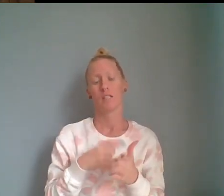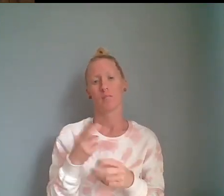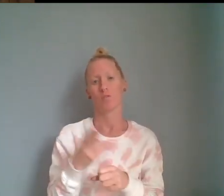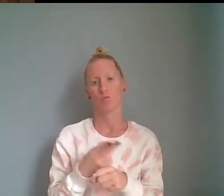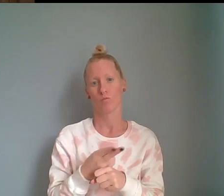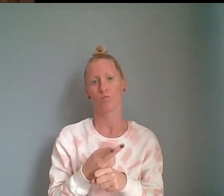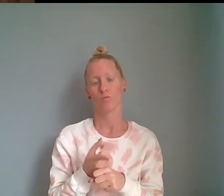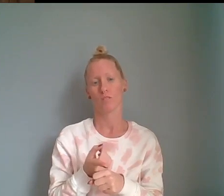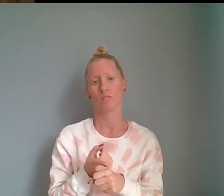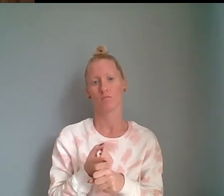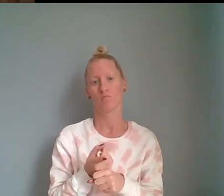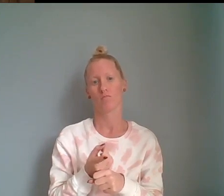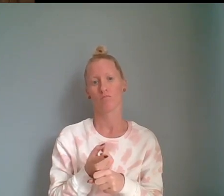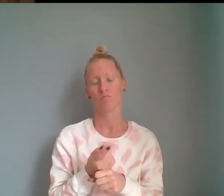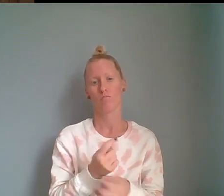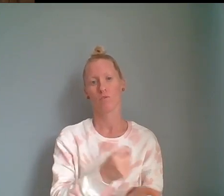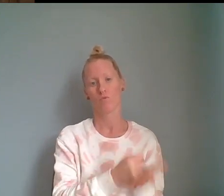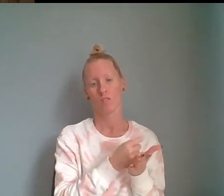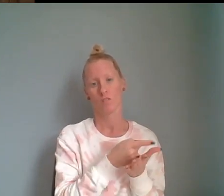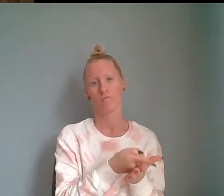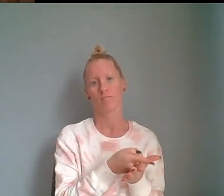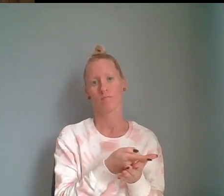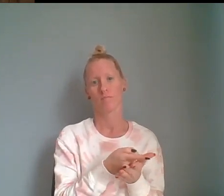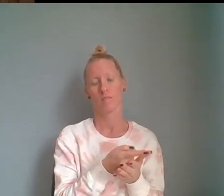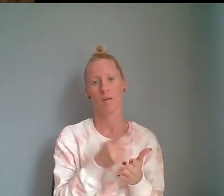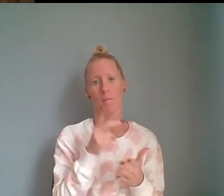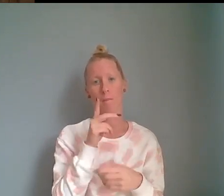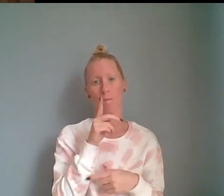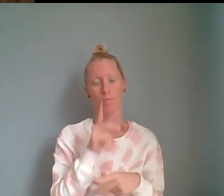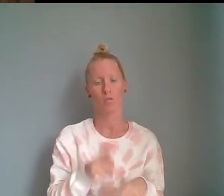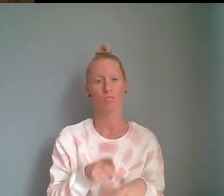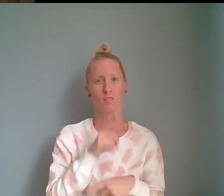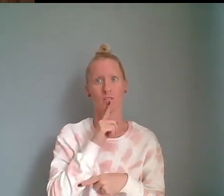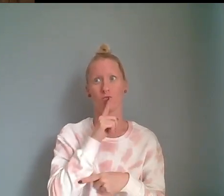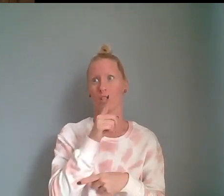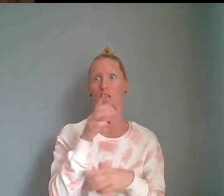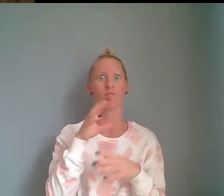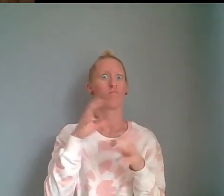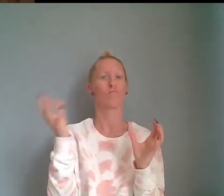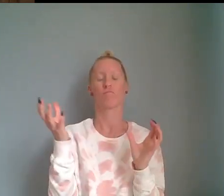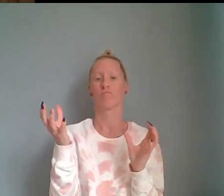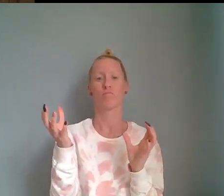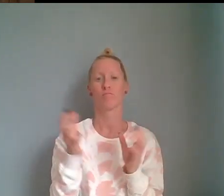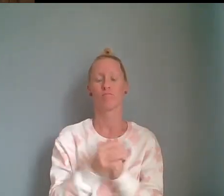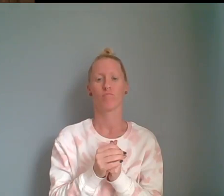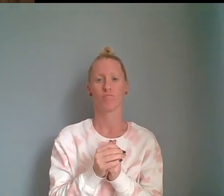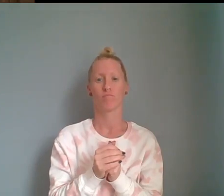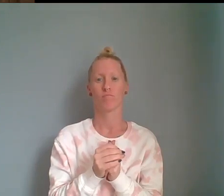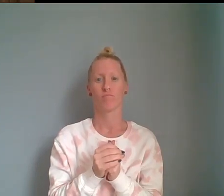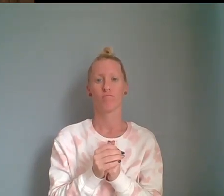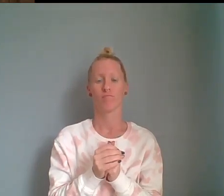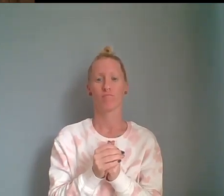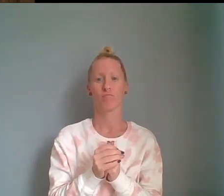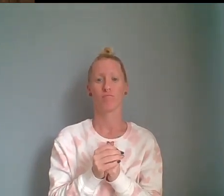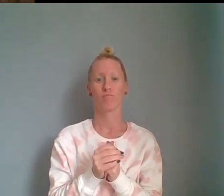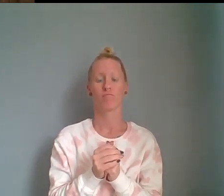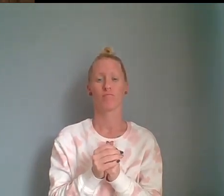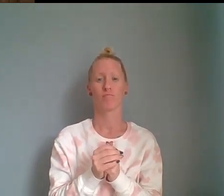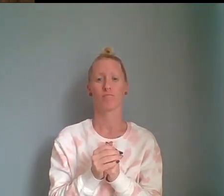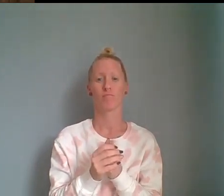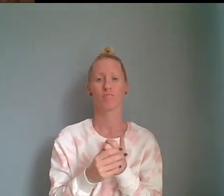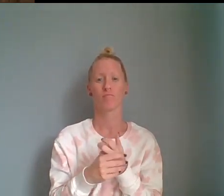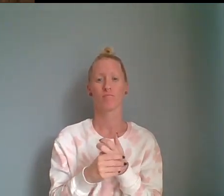disorders whenever the person has lost touch with reality. I'm going to go